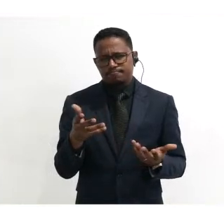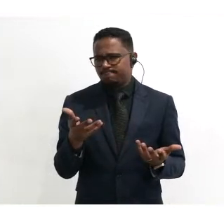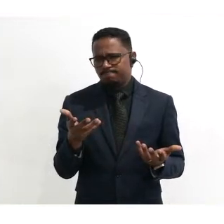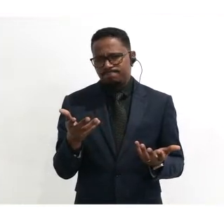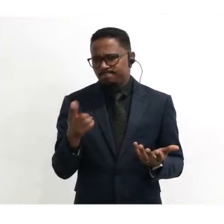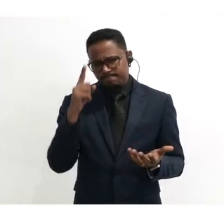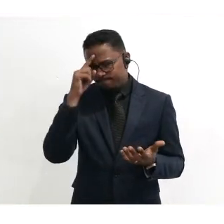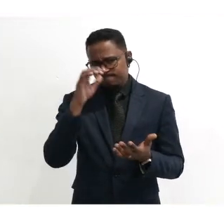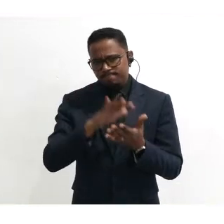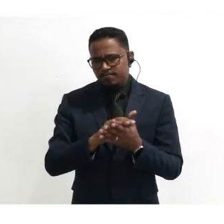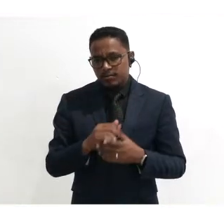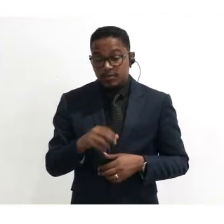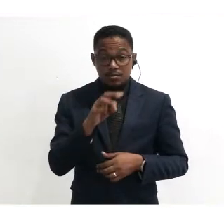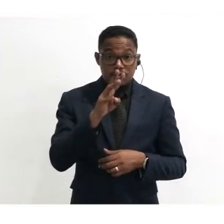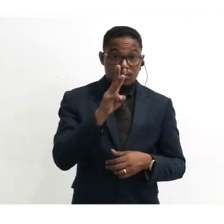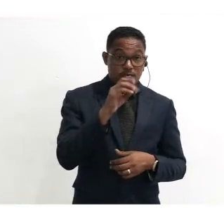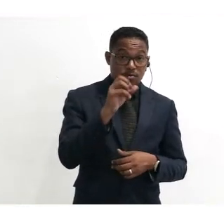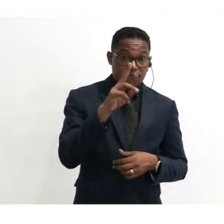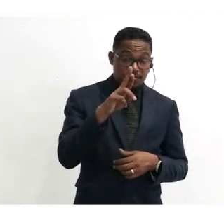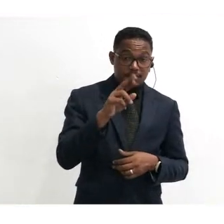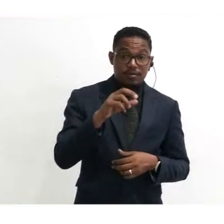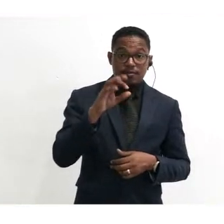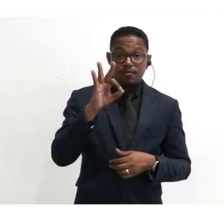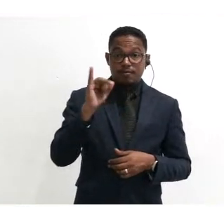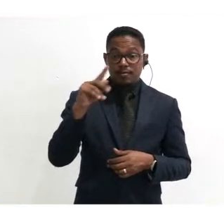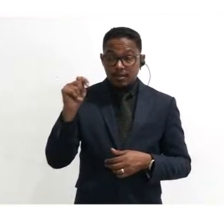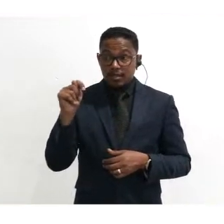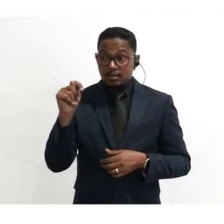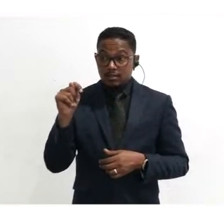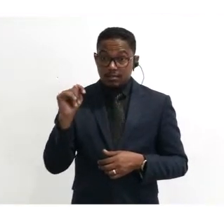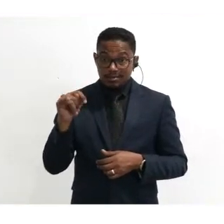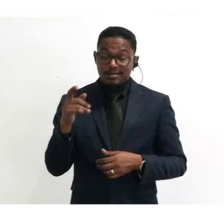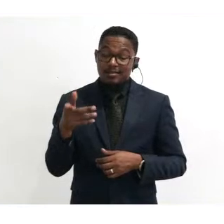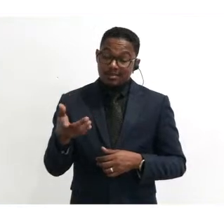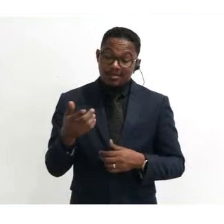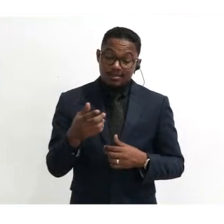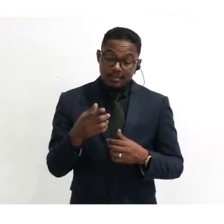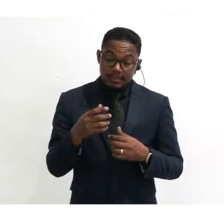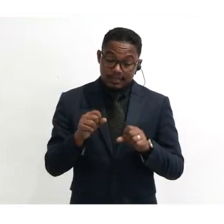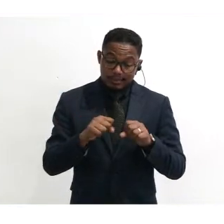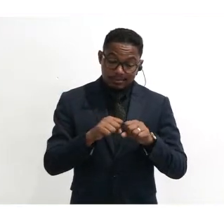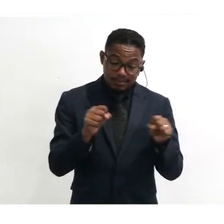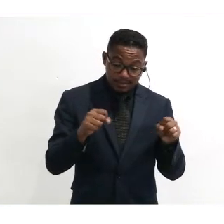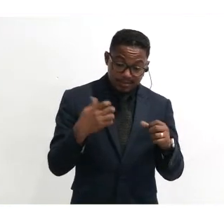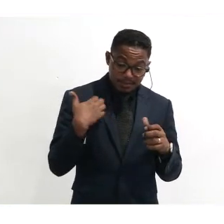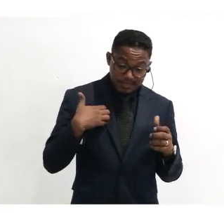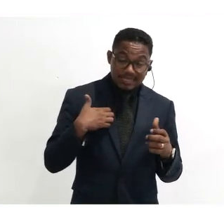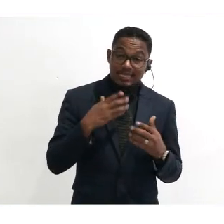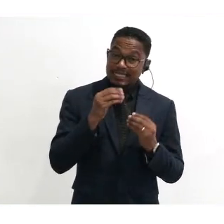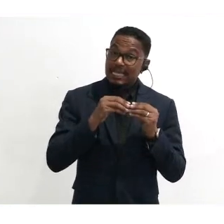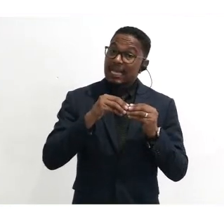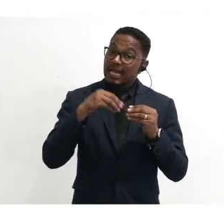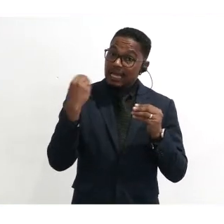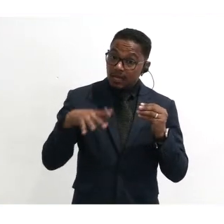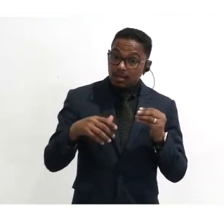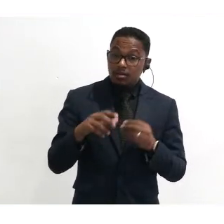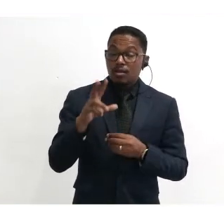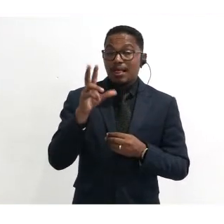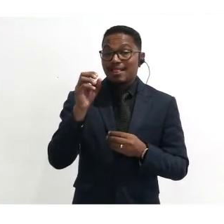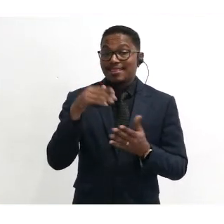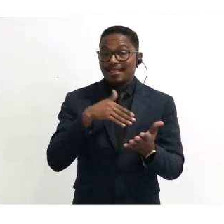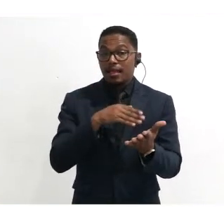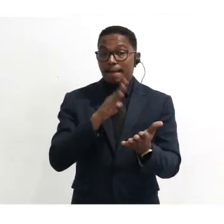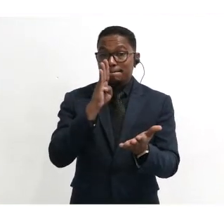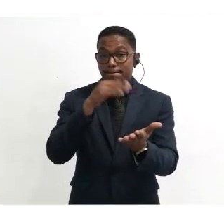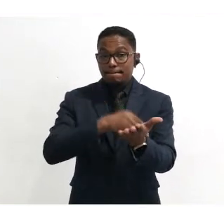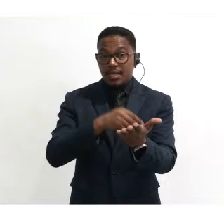I mean, it's expensive, very expensive to put that kind of automation in. So it's in these, $30 billion fabs that's